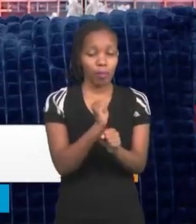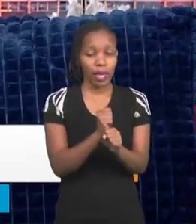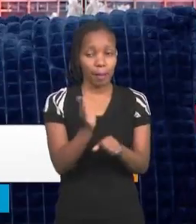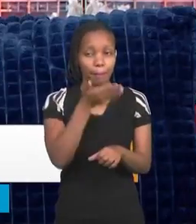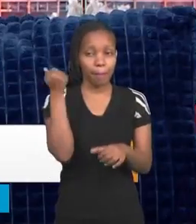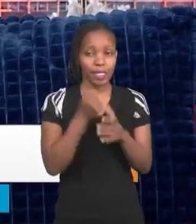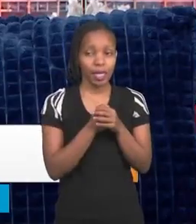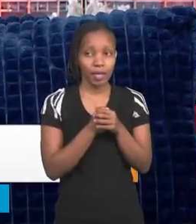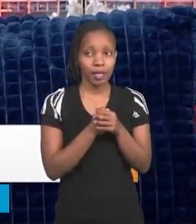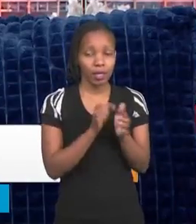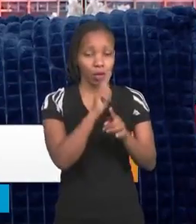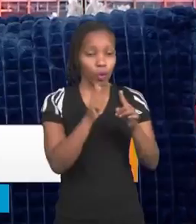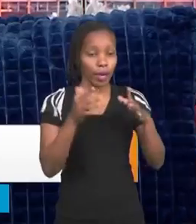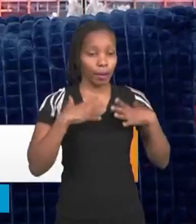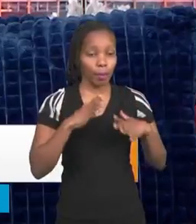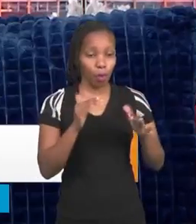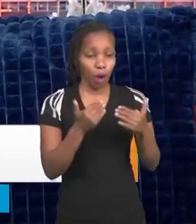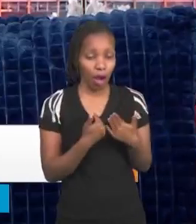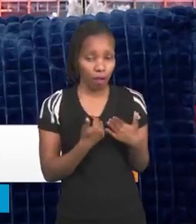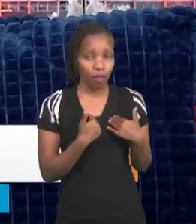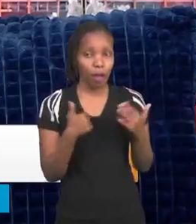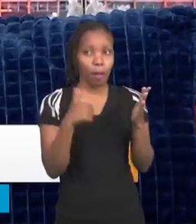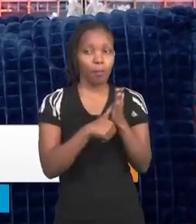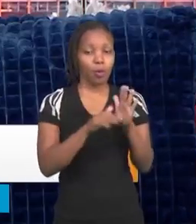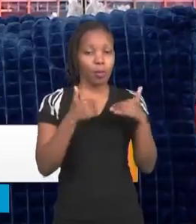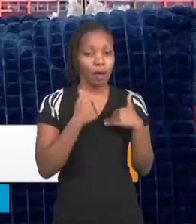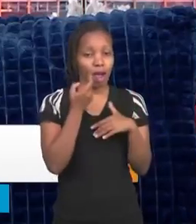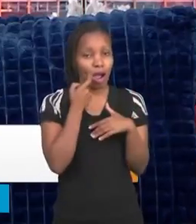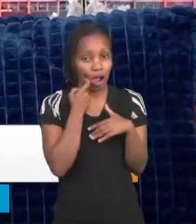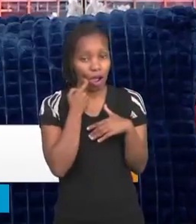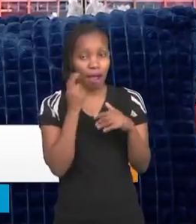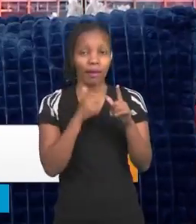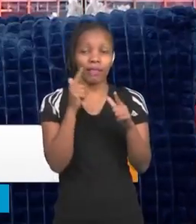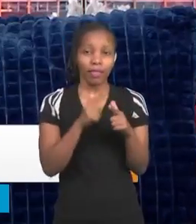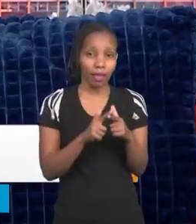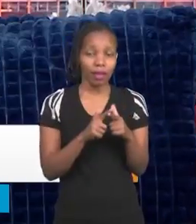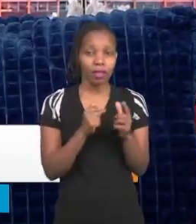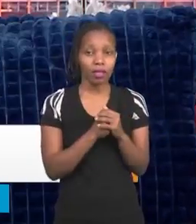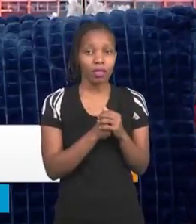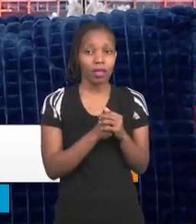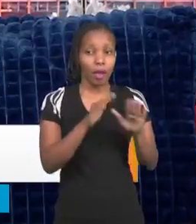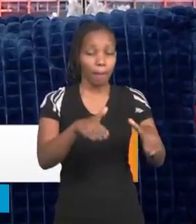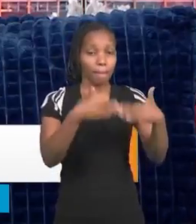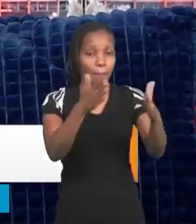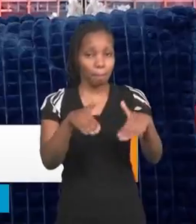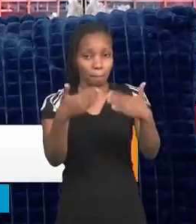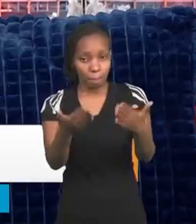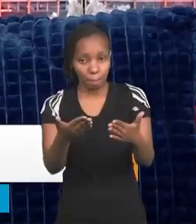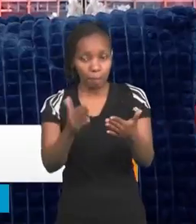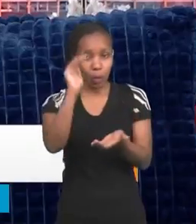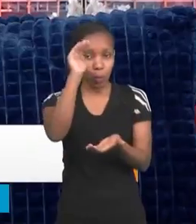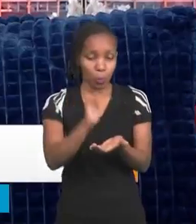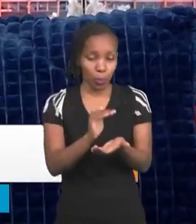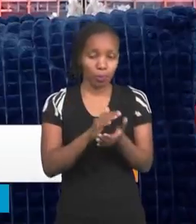Mm-hmm. So once you have people who have problems with addiction, mm-hmm. then you find that even their productivity will go down. Okay.